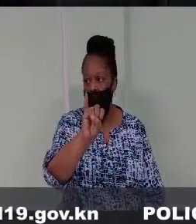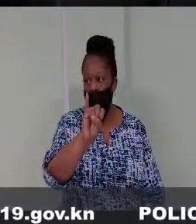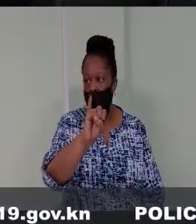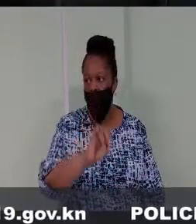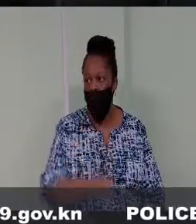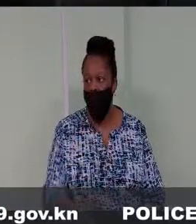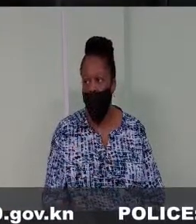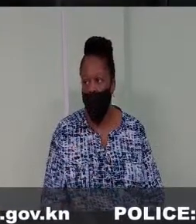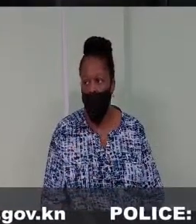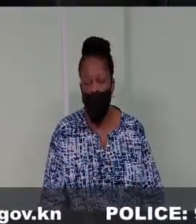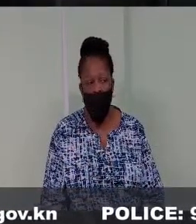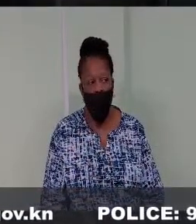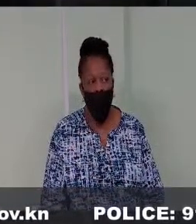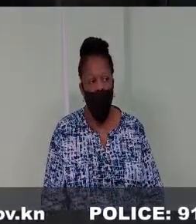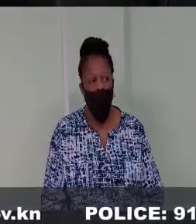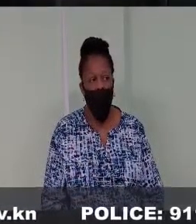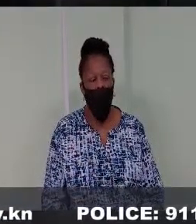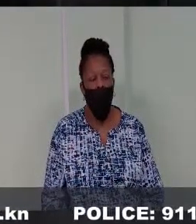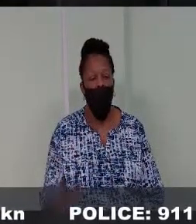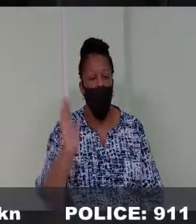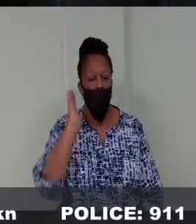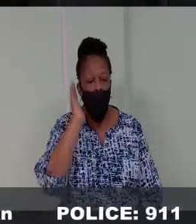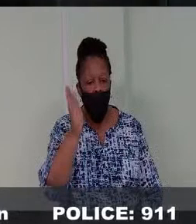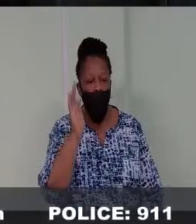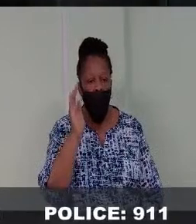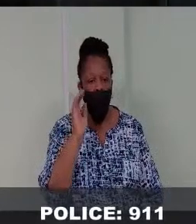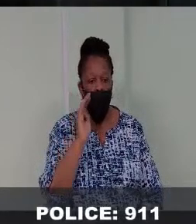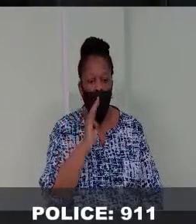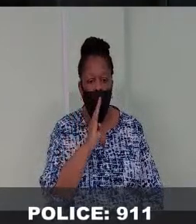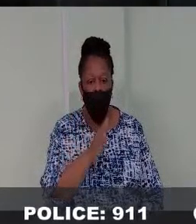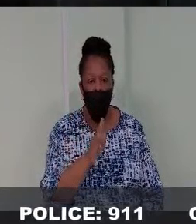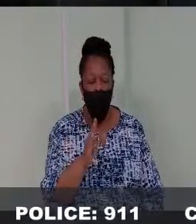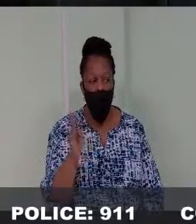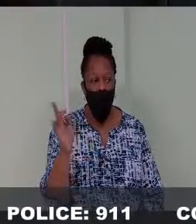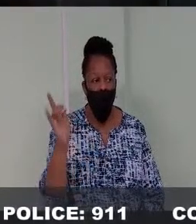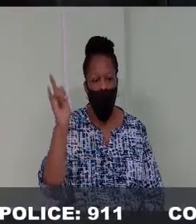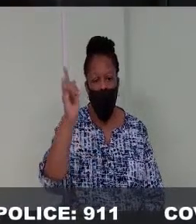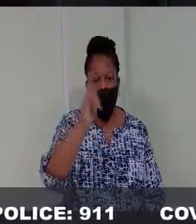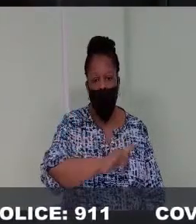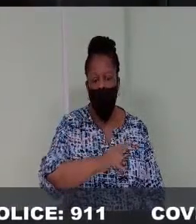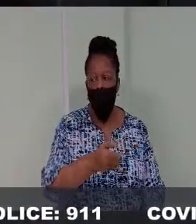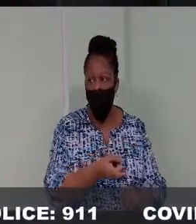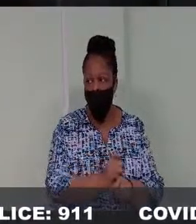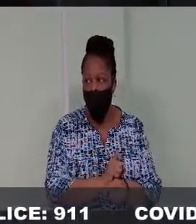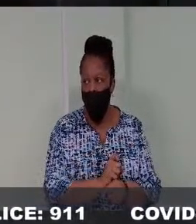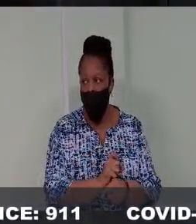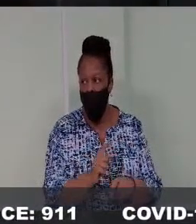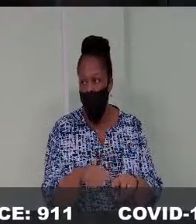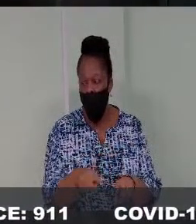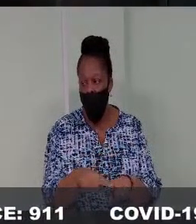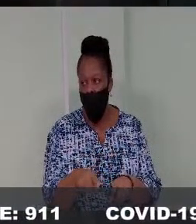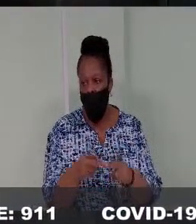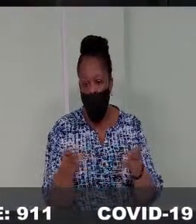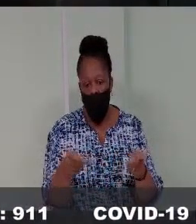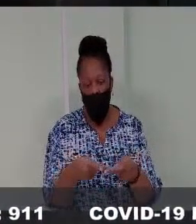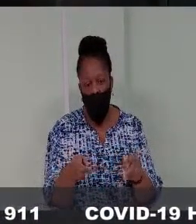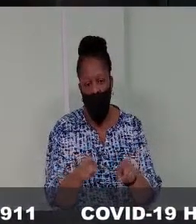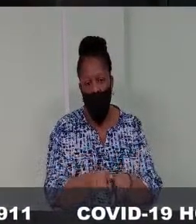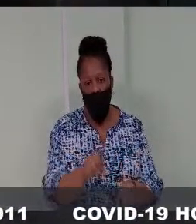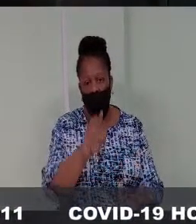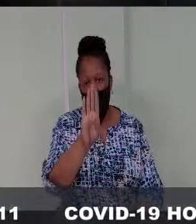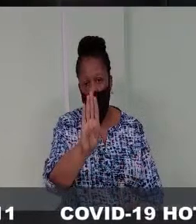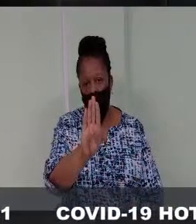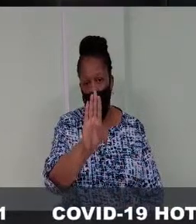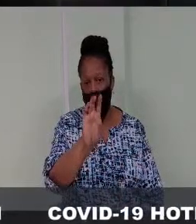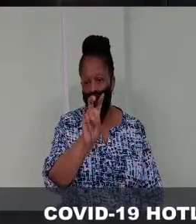is an associate member of CARICOM, and the second one from the